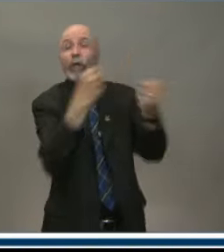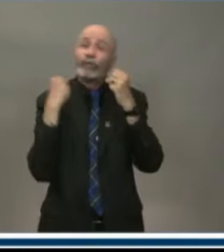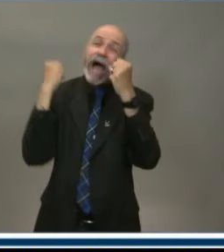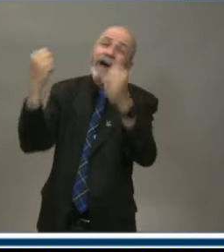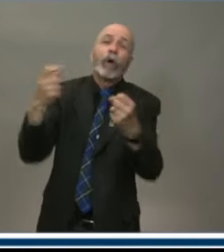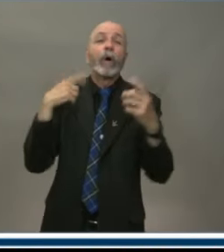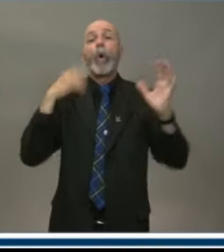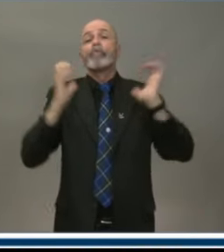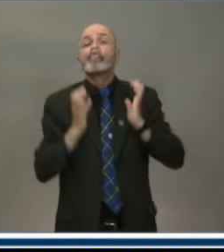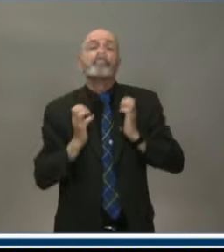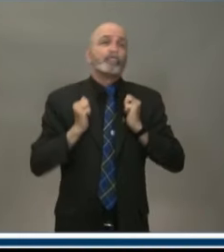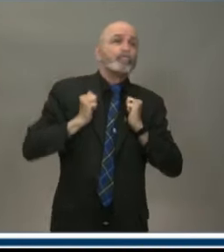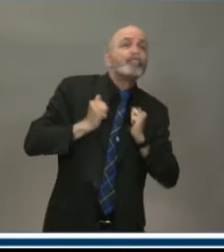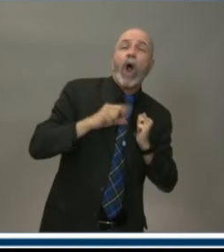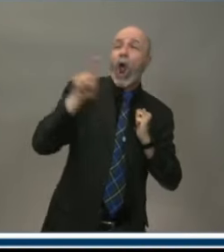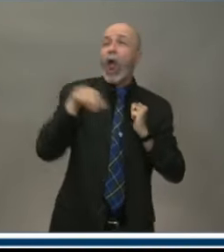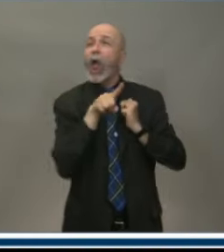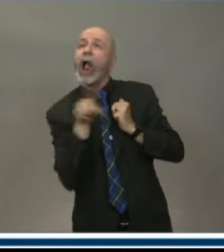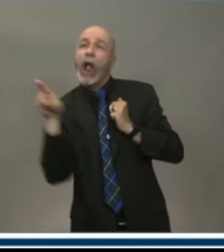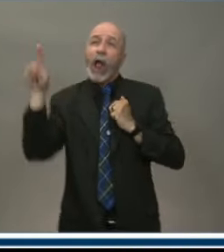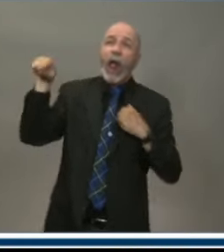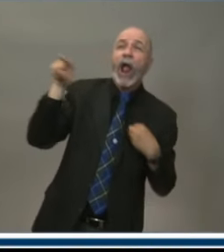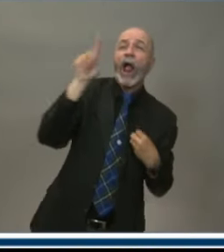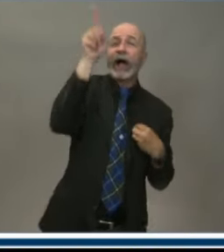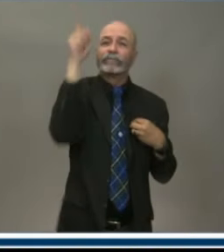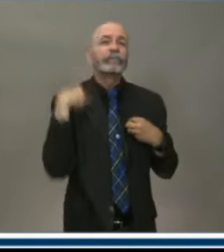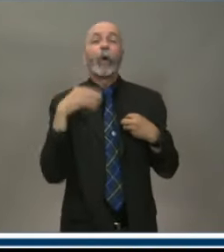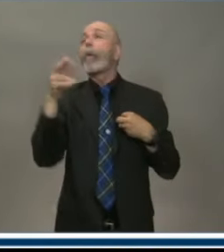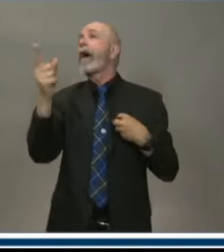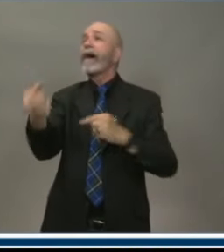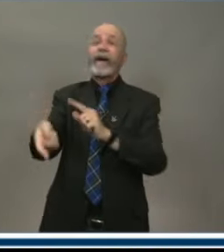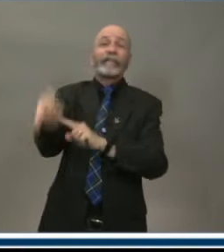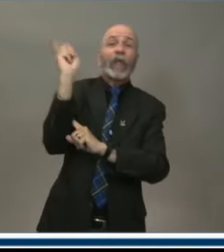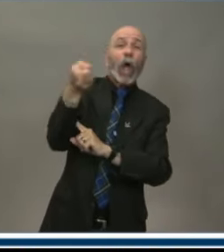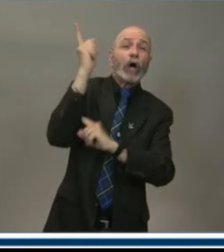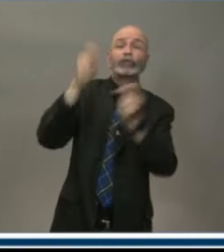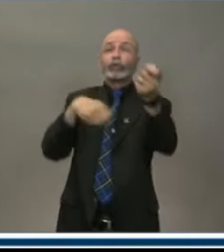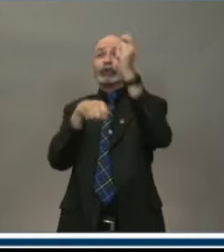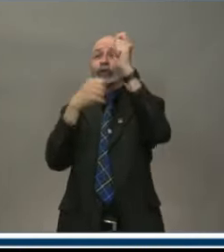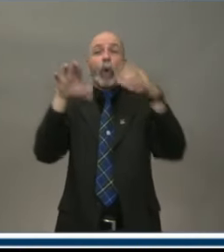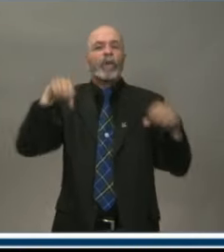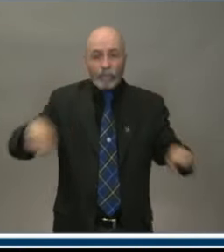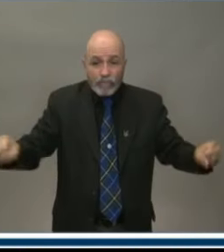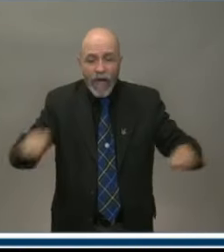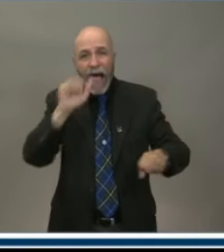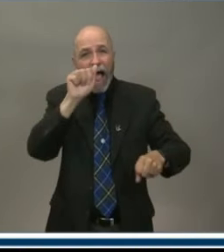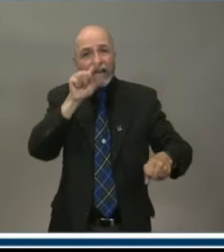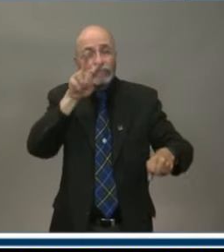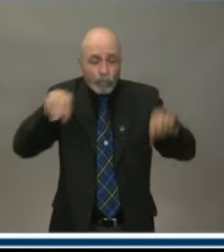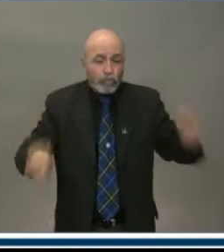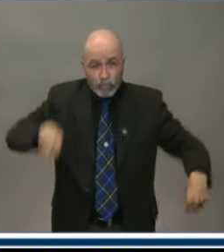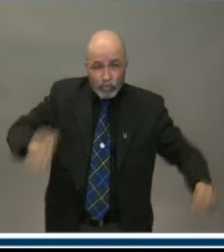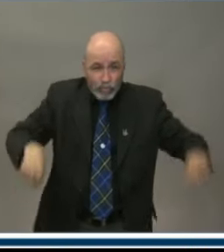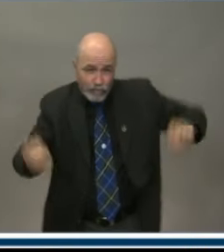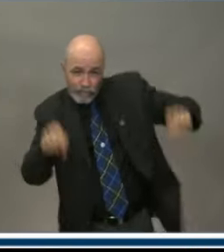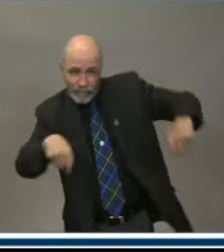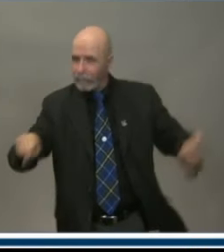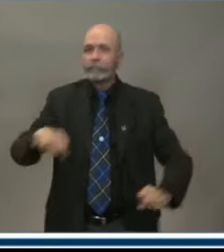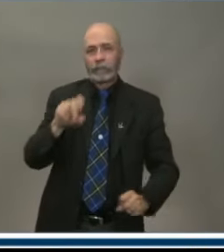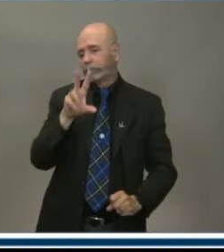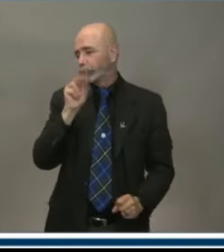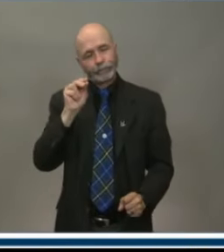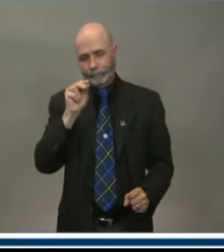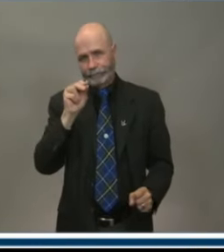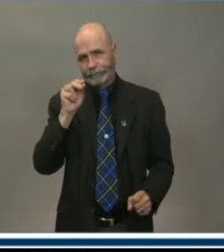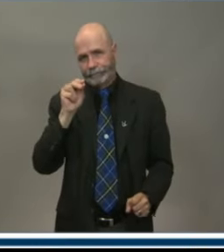riding, or fishing in our great outdoors. I just want to remind people that provincial parks, beaches, and